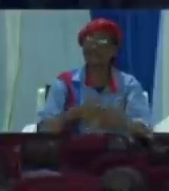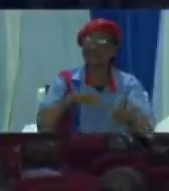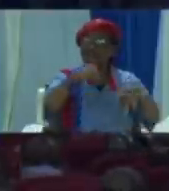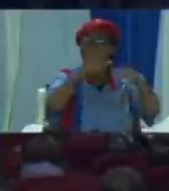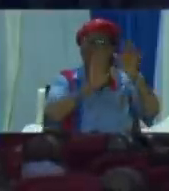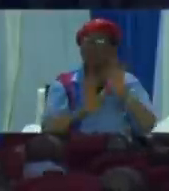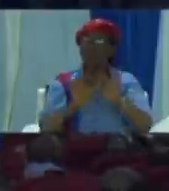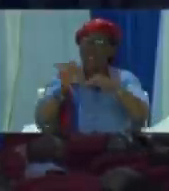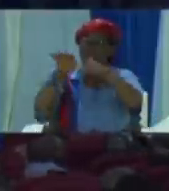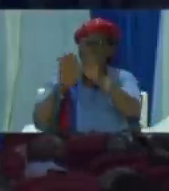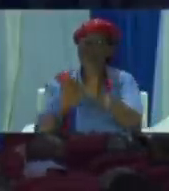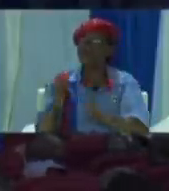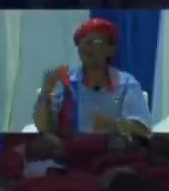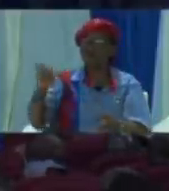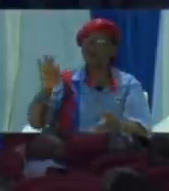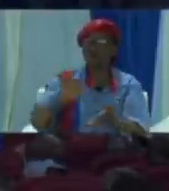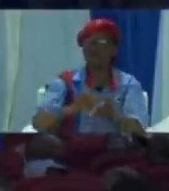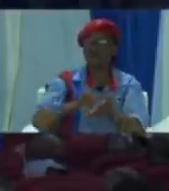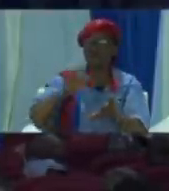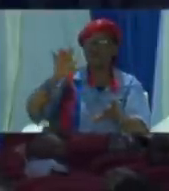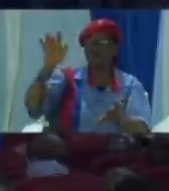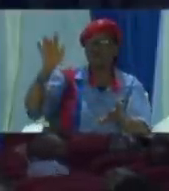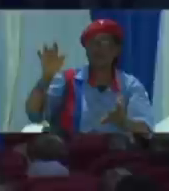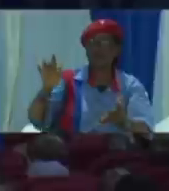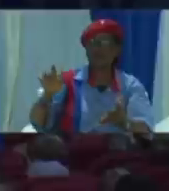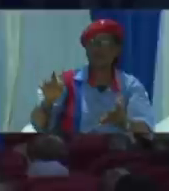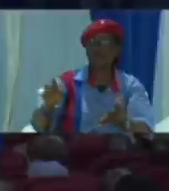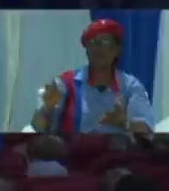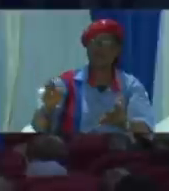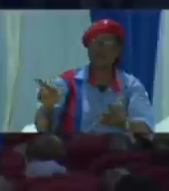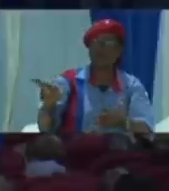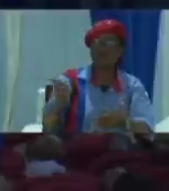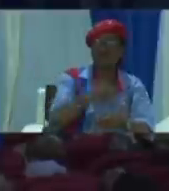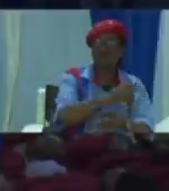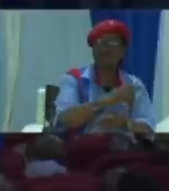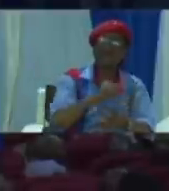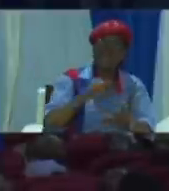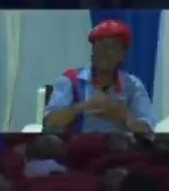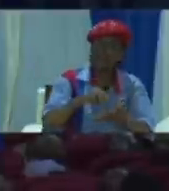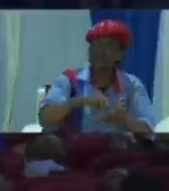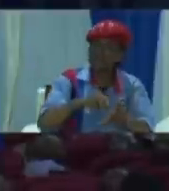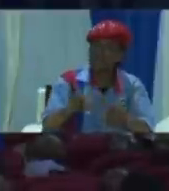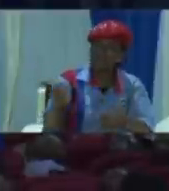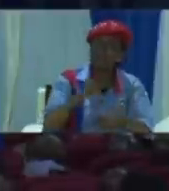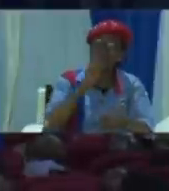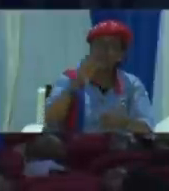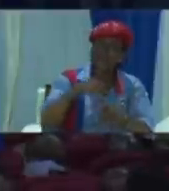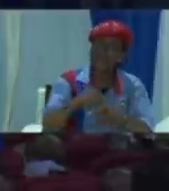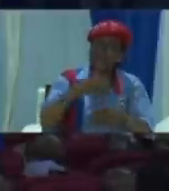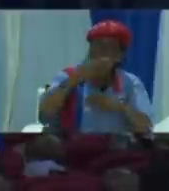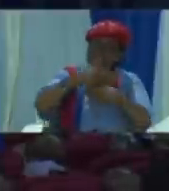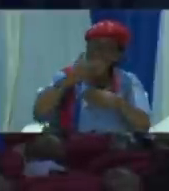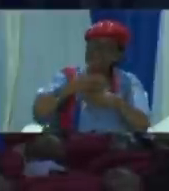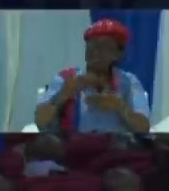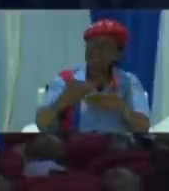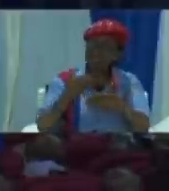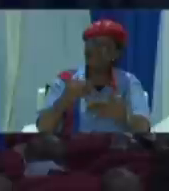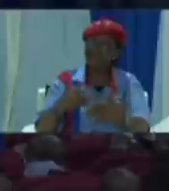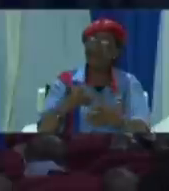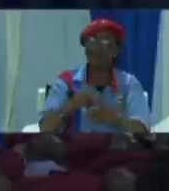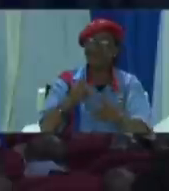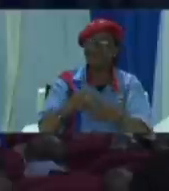it could mean you're on a hill before. Then you went into